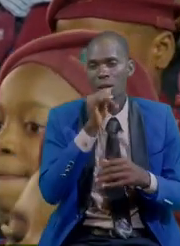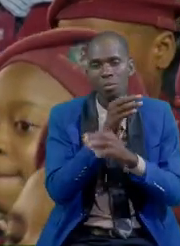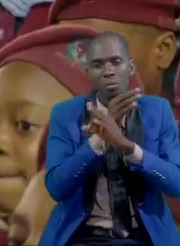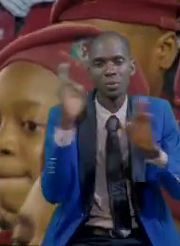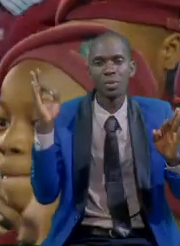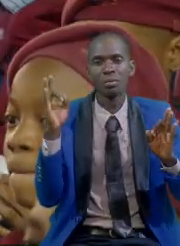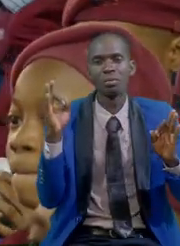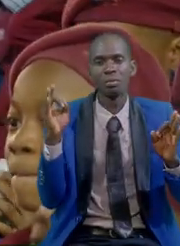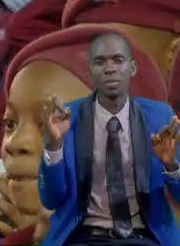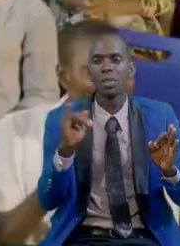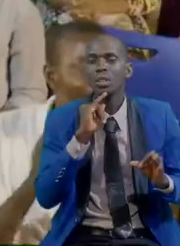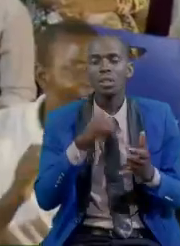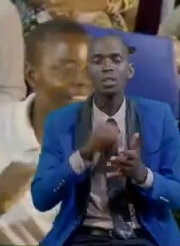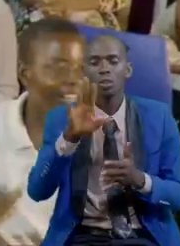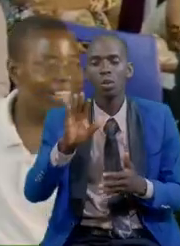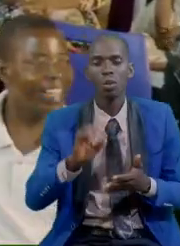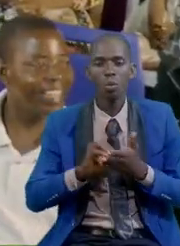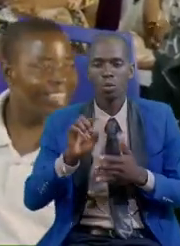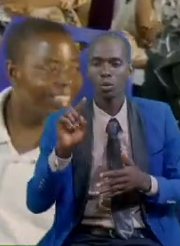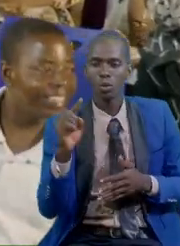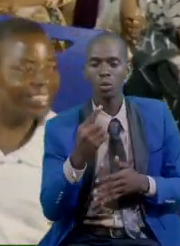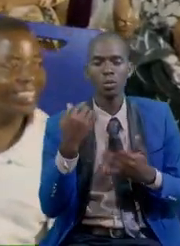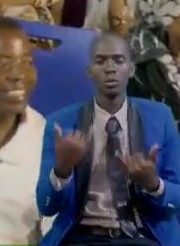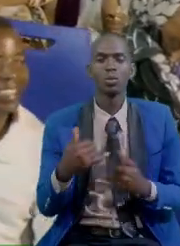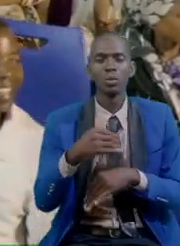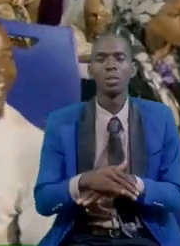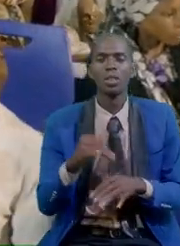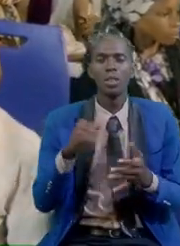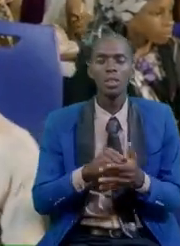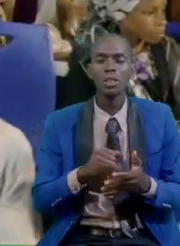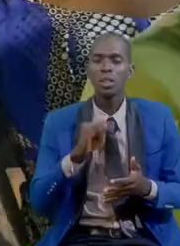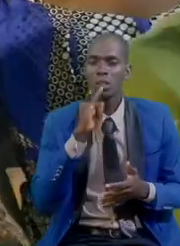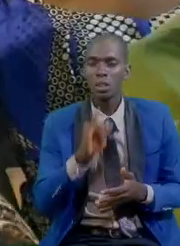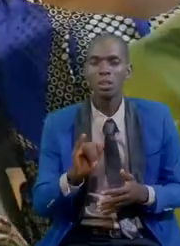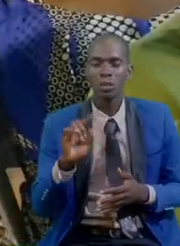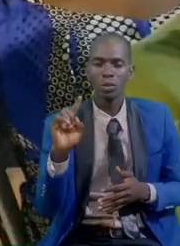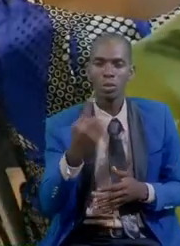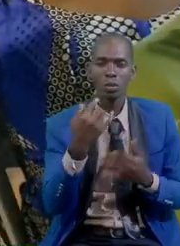It's your turn tonight. I said, it's your turn tonight. You are